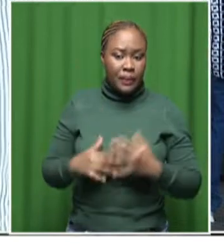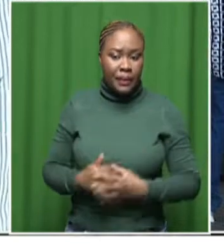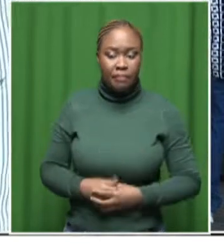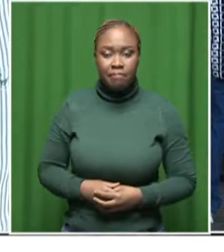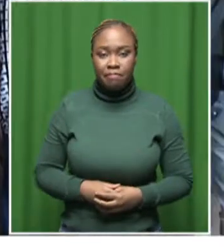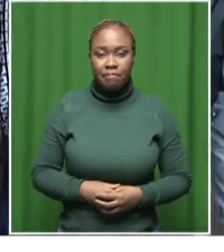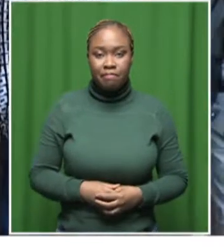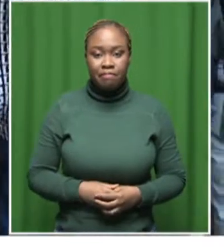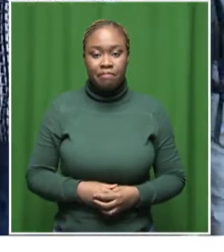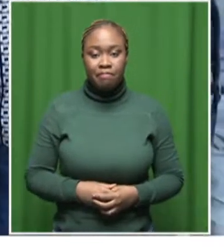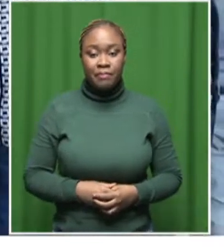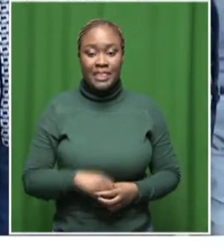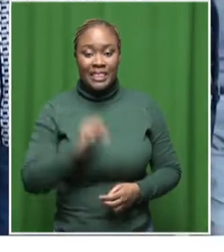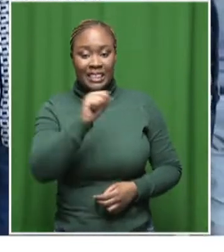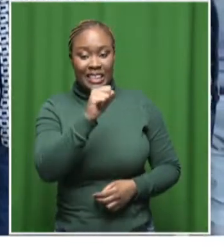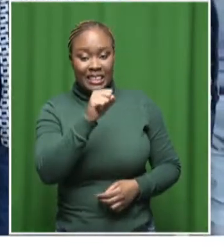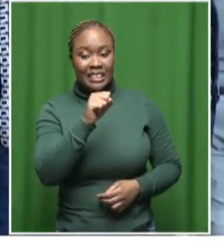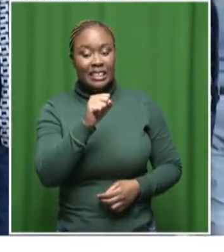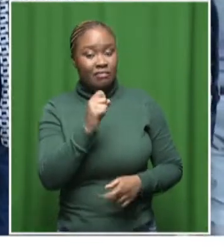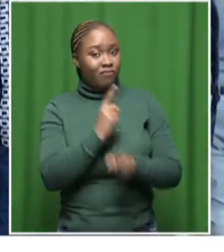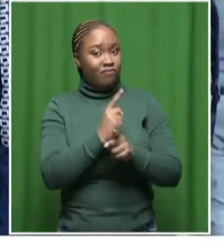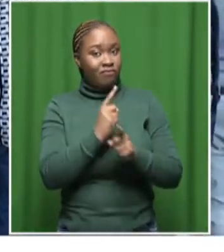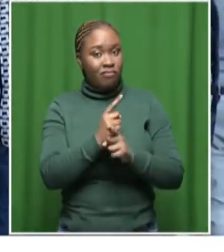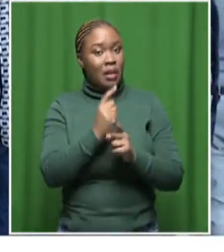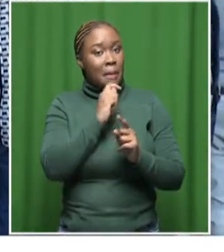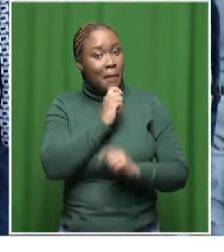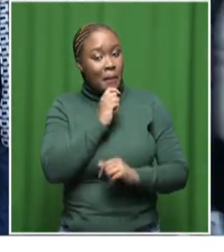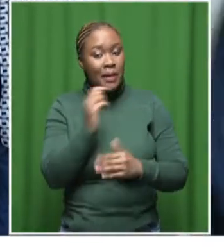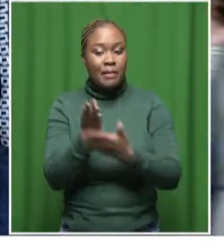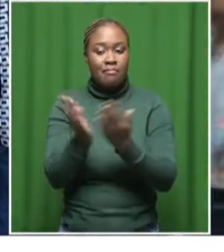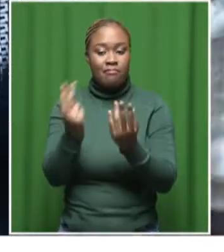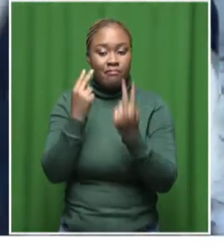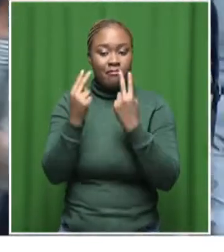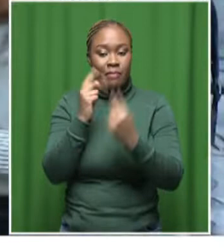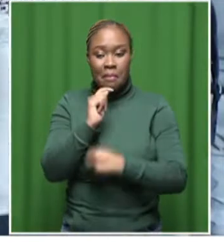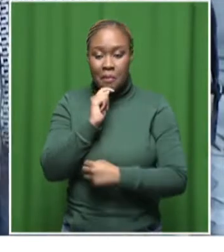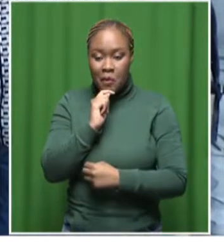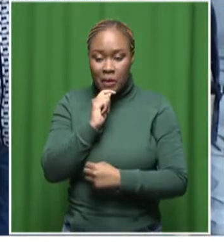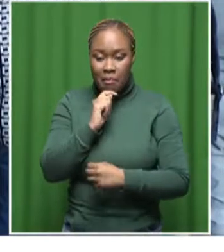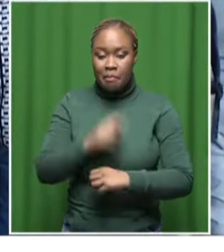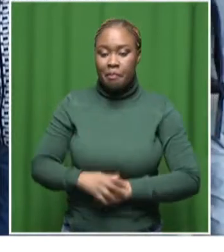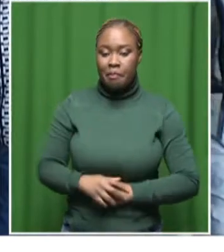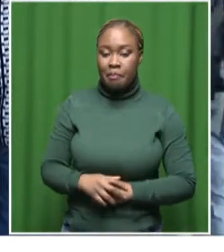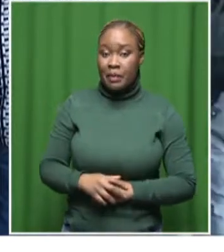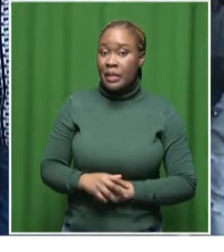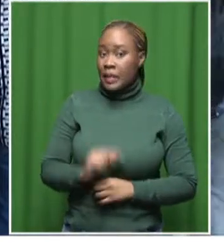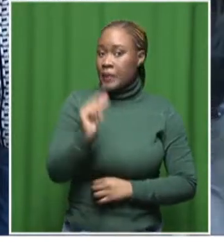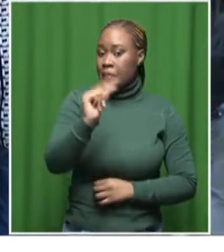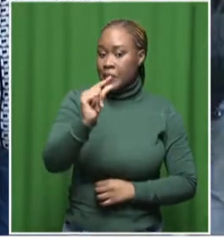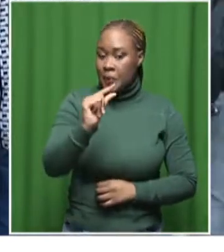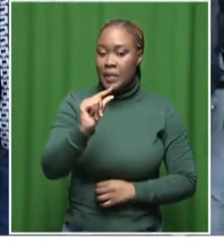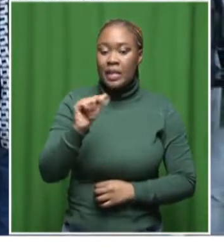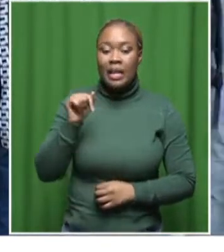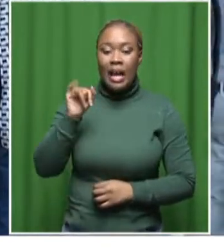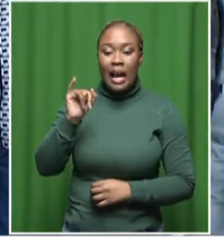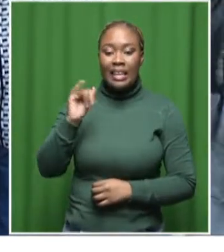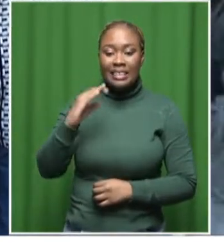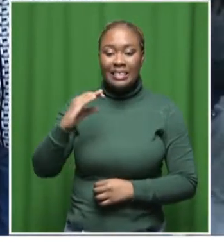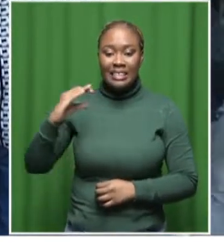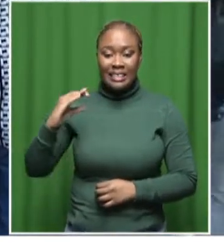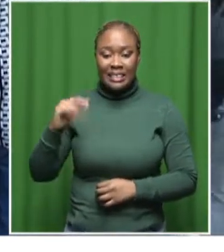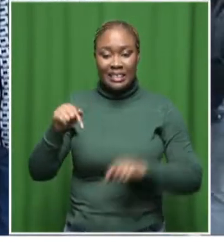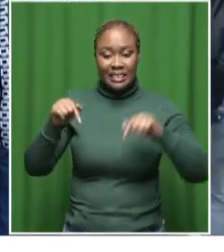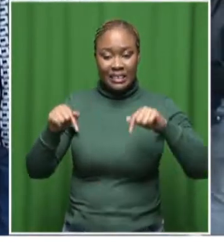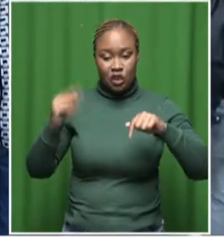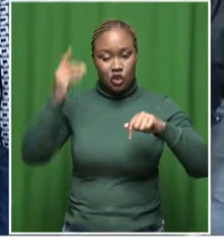Well, yes, indeed, Sakina. Good morning to you and good morning to the SABC viewers. Sakina, in a few minutes' time, the ICC here in